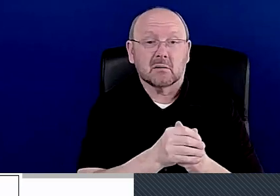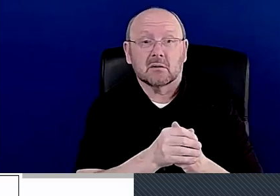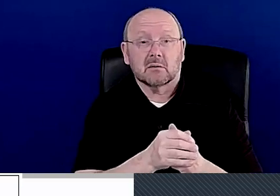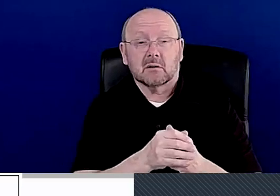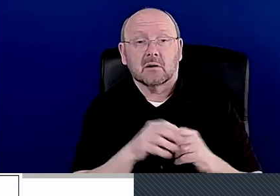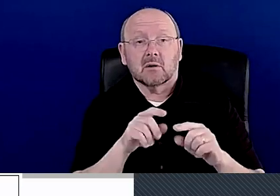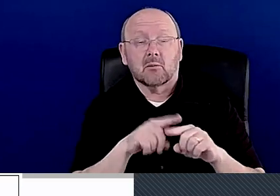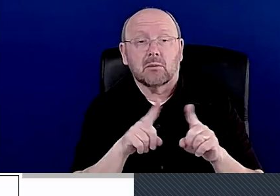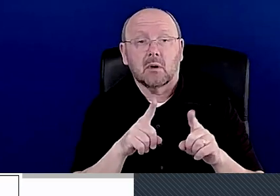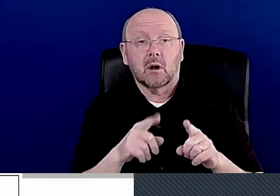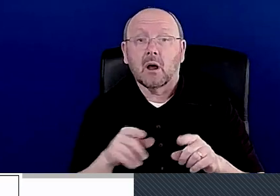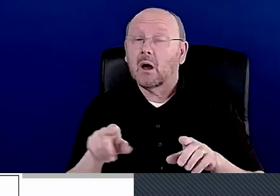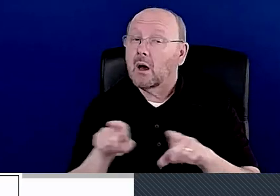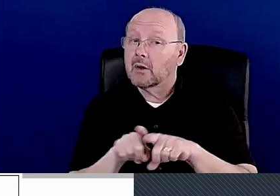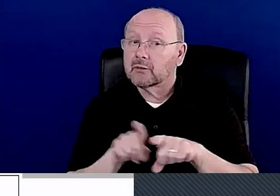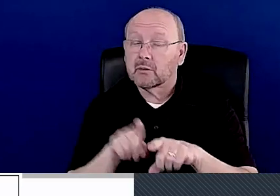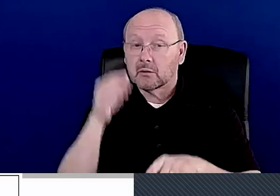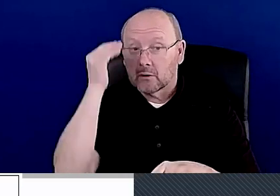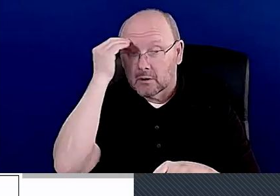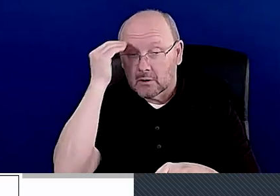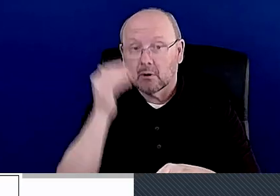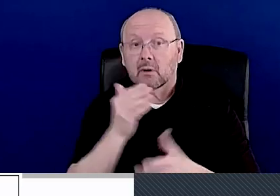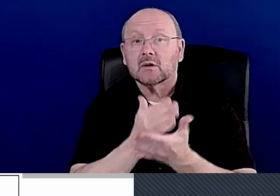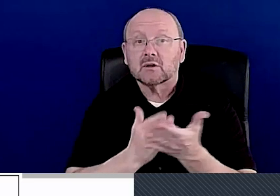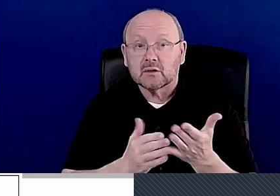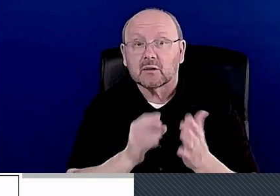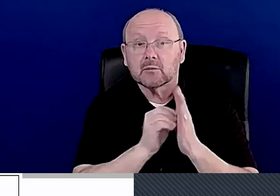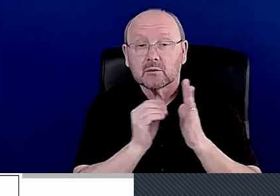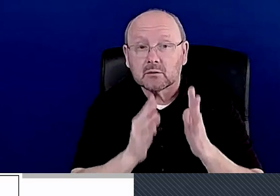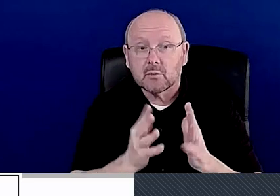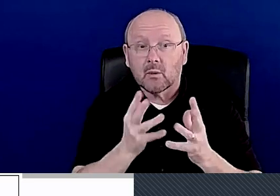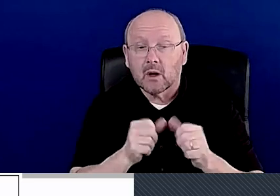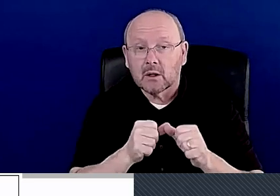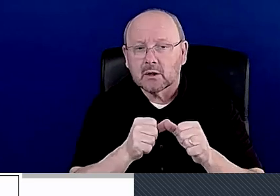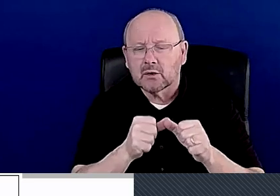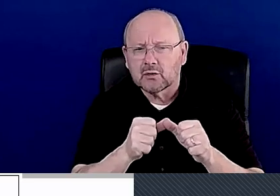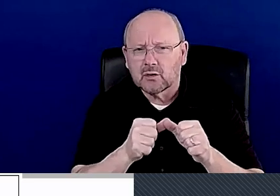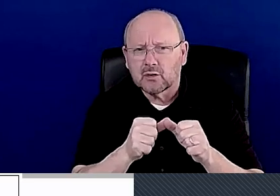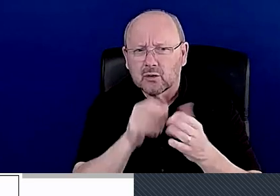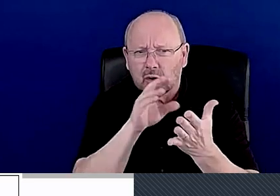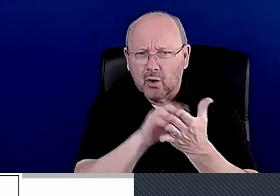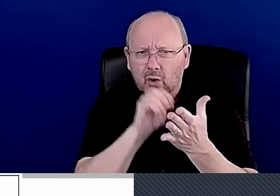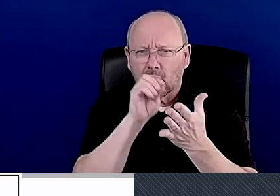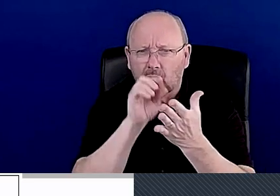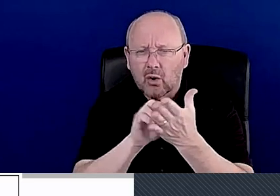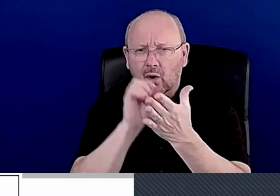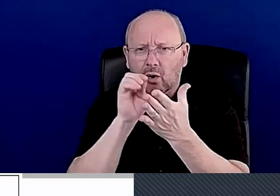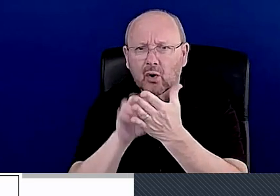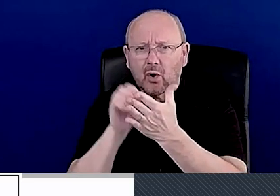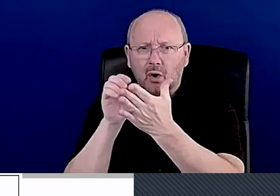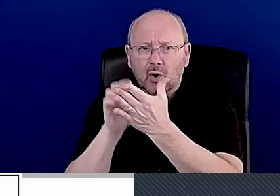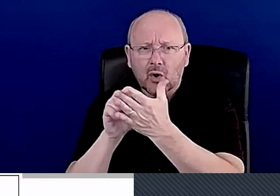But we're also cognizant that a lot of these students, they want to continue their education. And so there are a lot